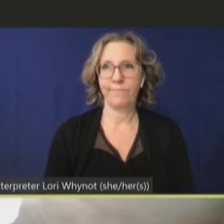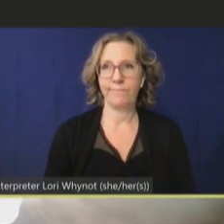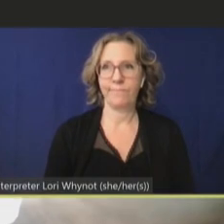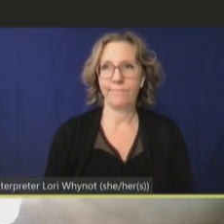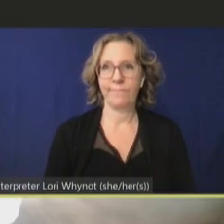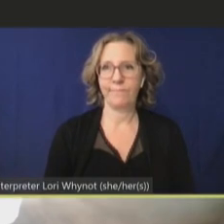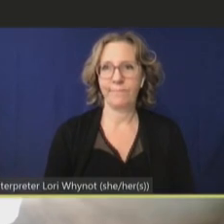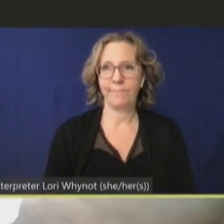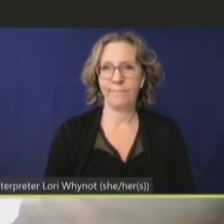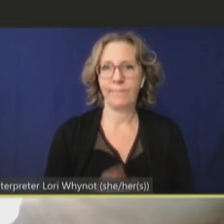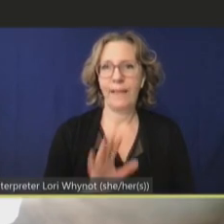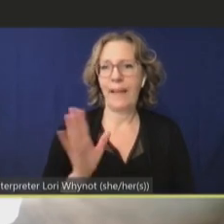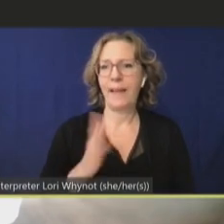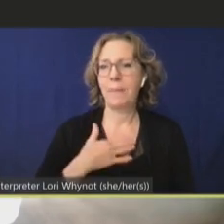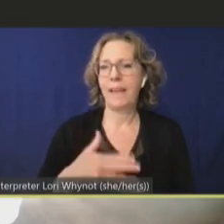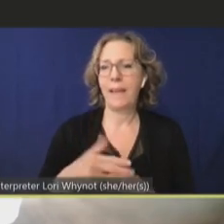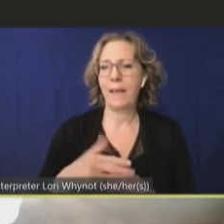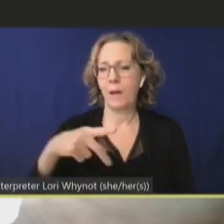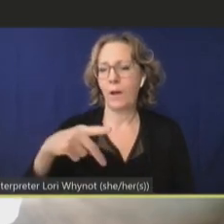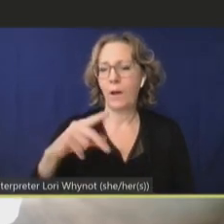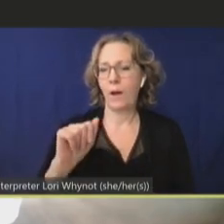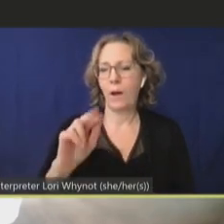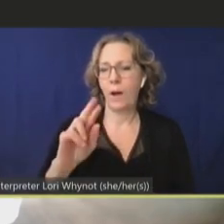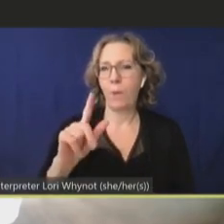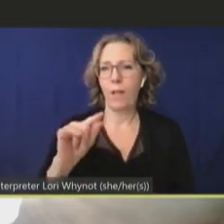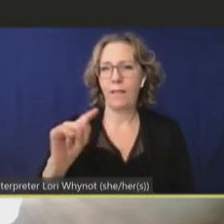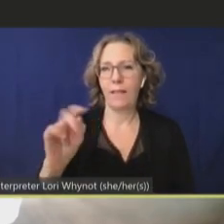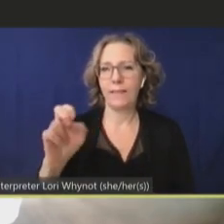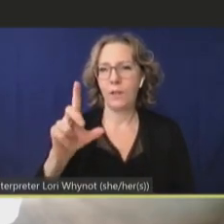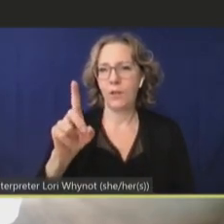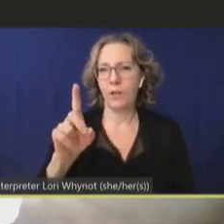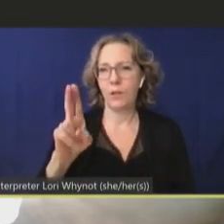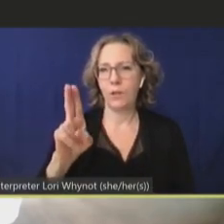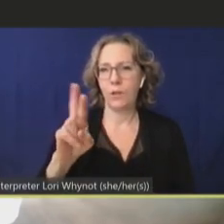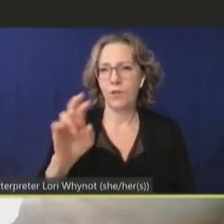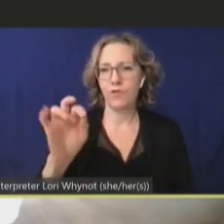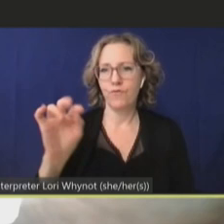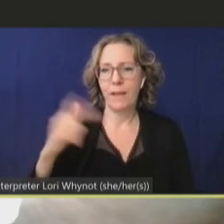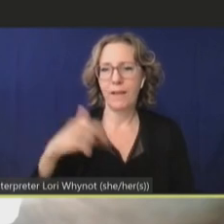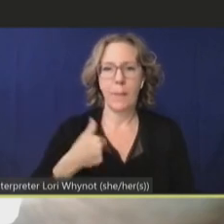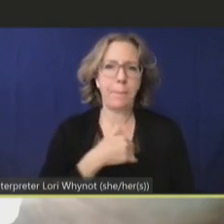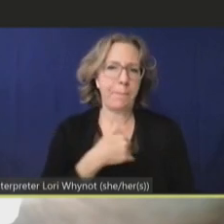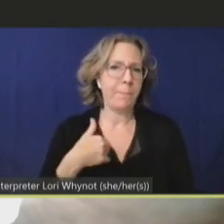My name is Paulette Durrett. I'm a member of the commission, and I live in Mattapan.